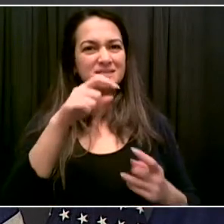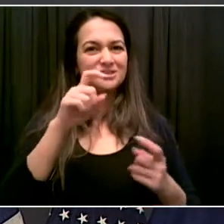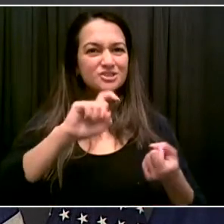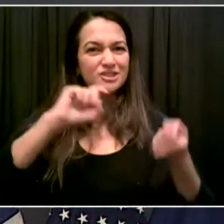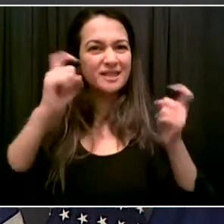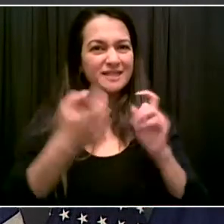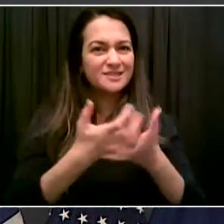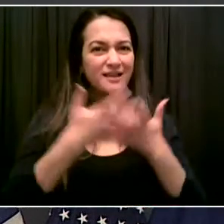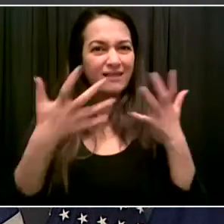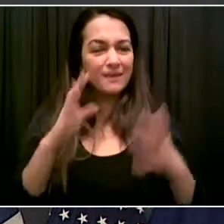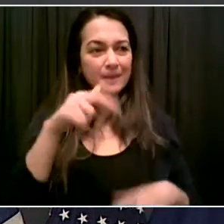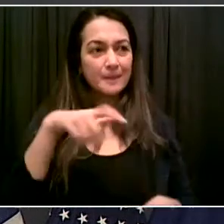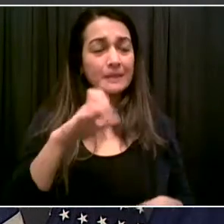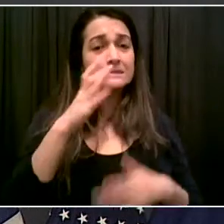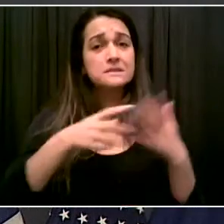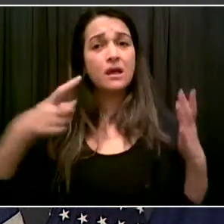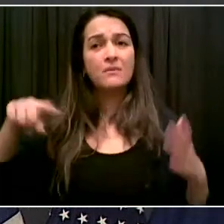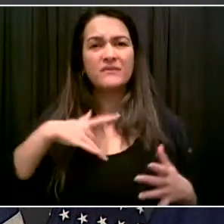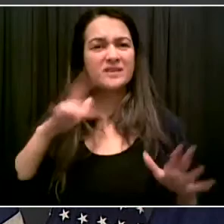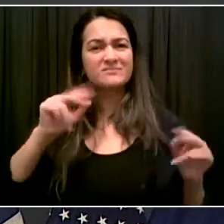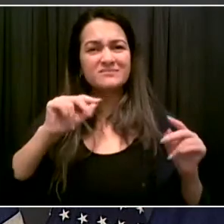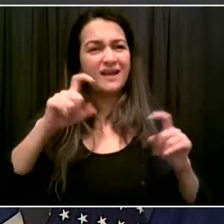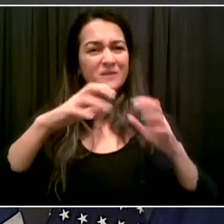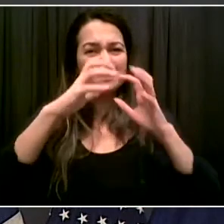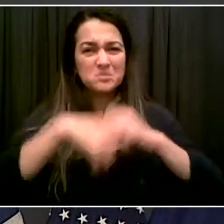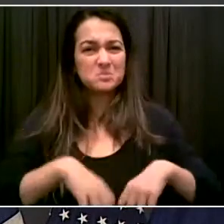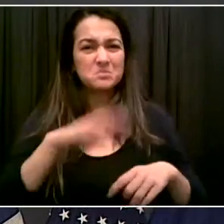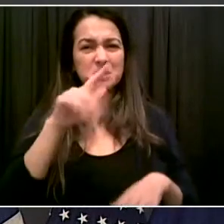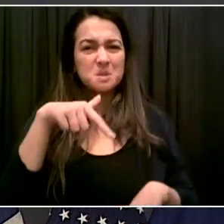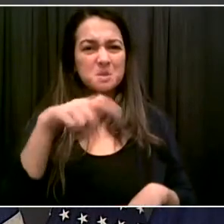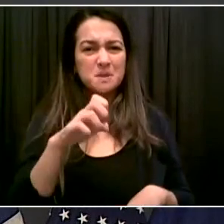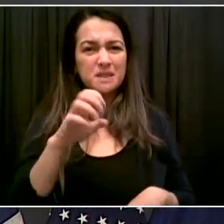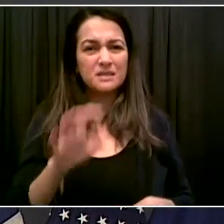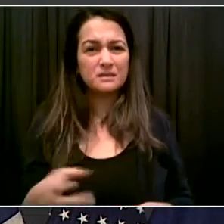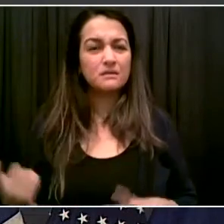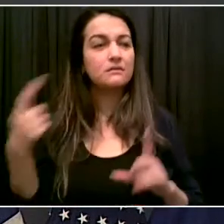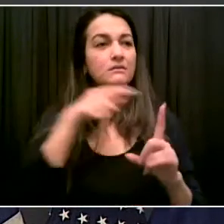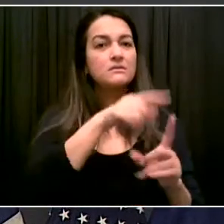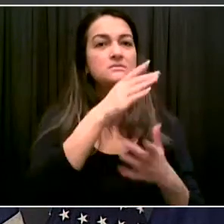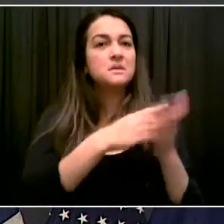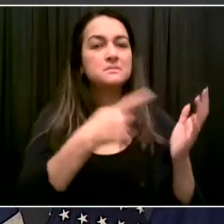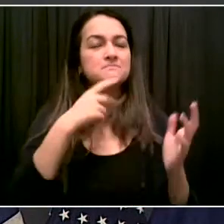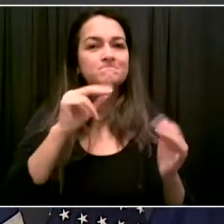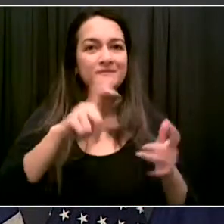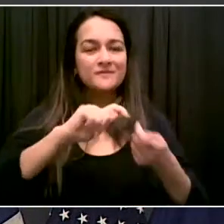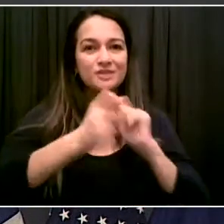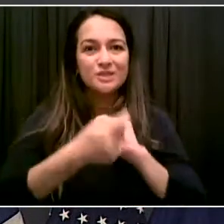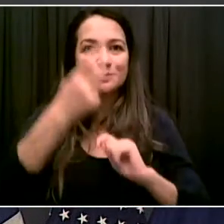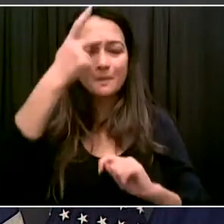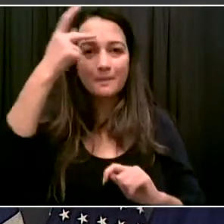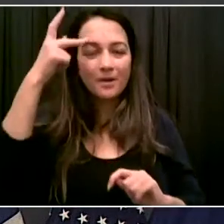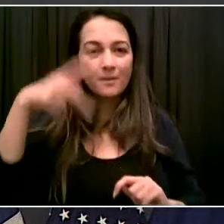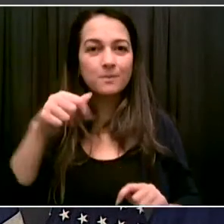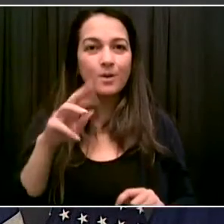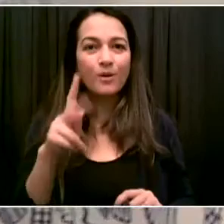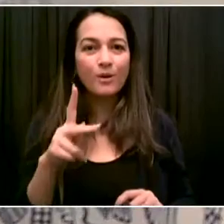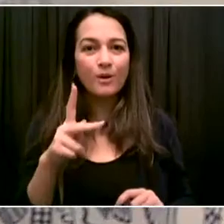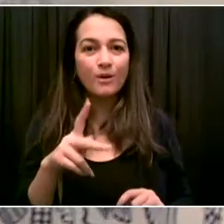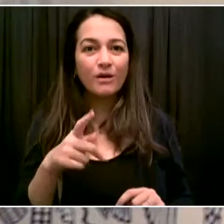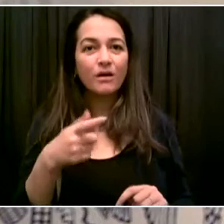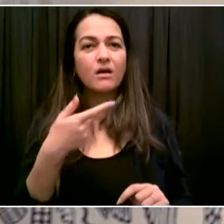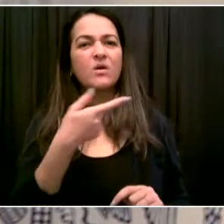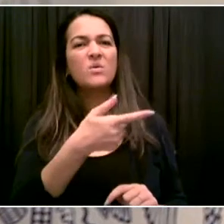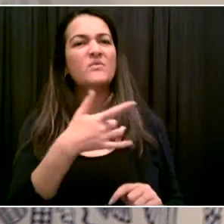disappointed that this plan basically kicks the future of it down the road almost 20 years, possibly? Well, I can't speak to